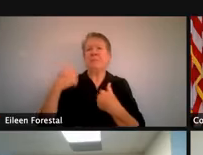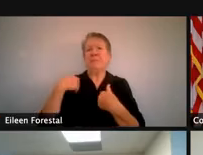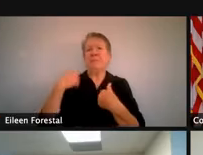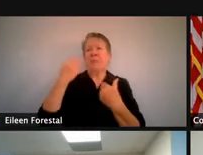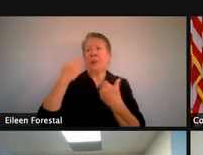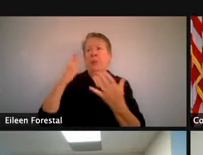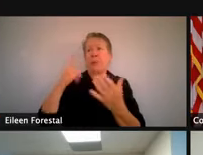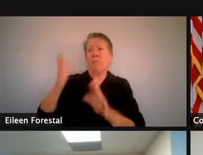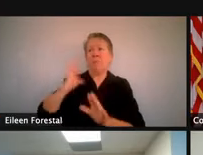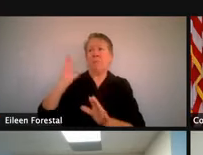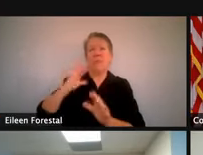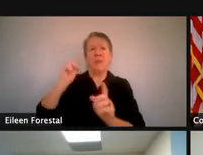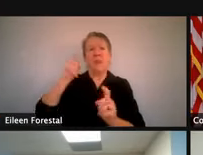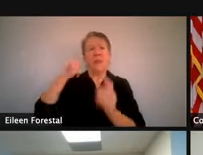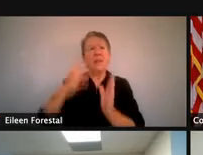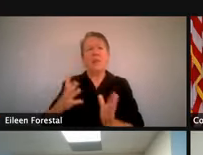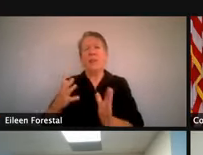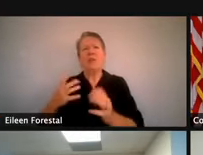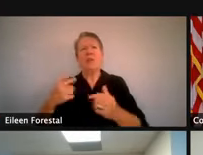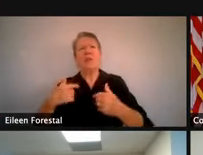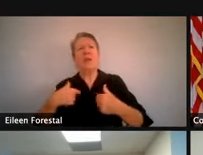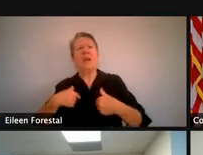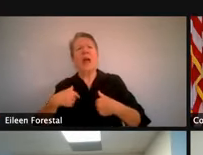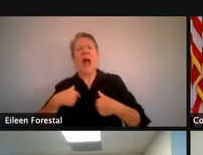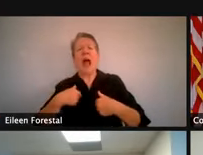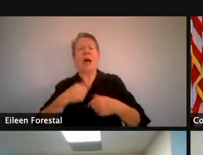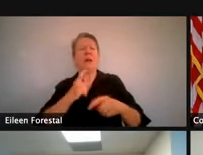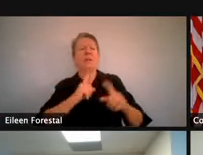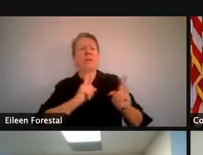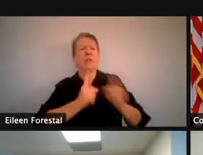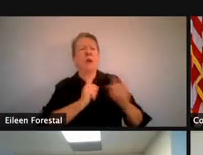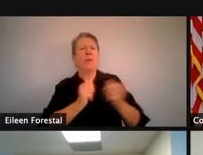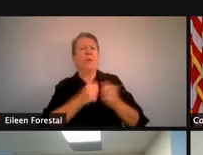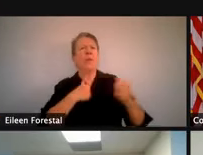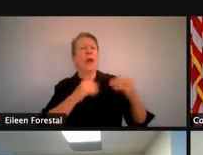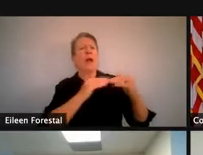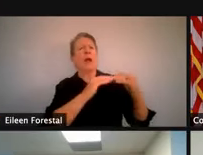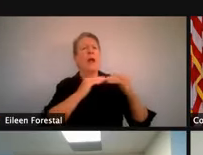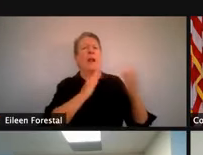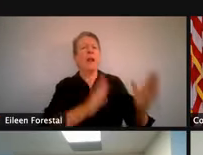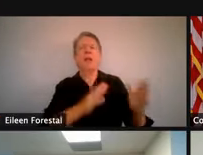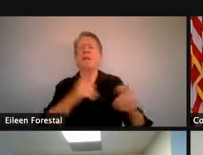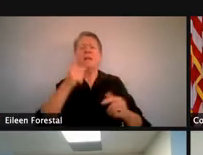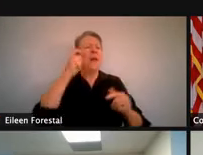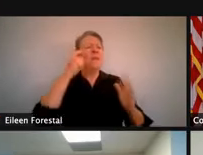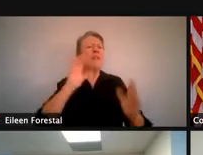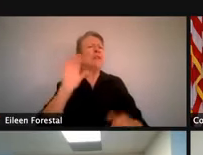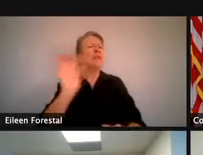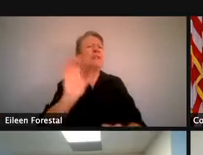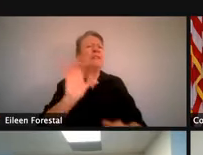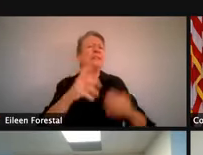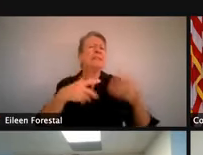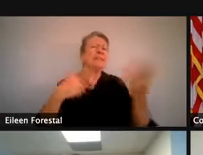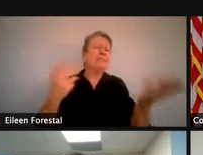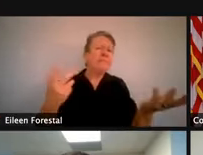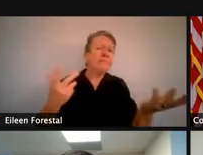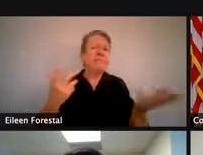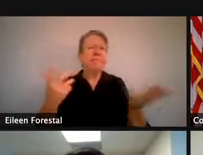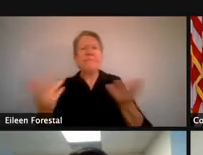to Mike Cooney yesterday, had nothing to, Chris Christie didn't come up, but that race is on the knife's edge, as there are many others.